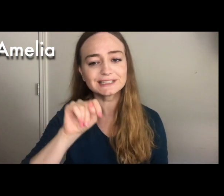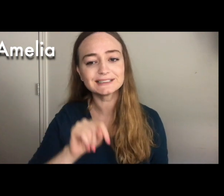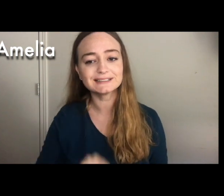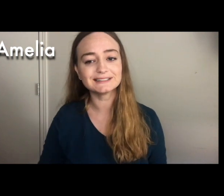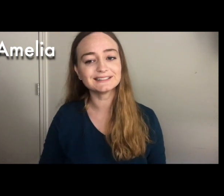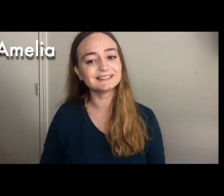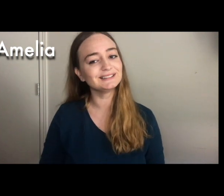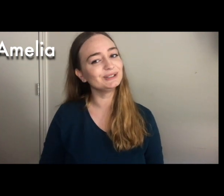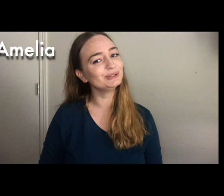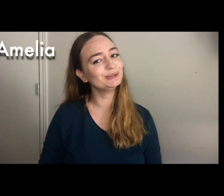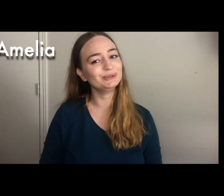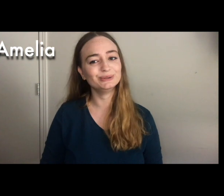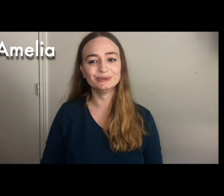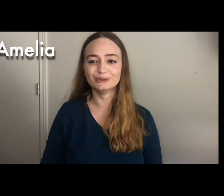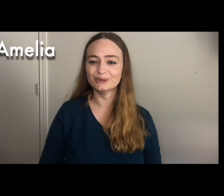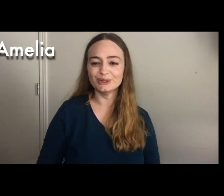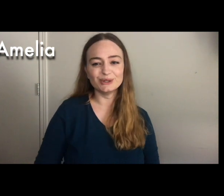this shit here.